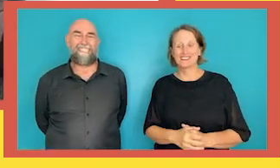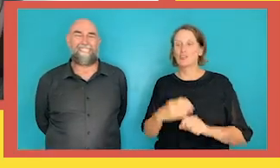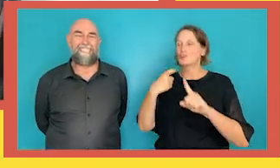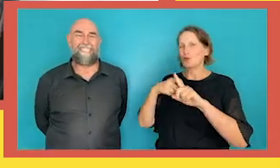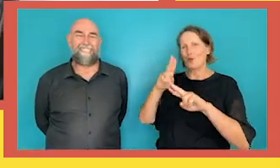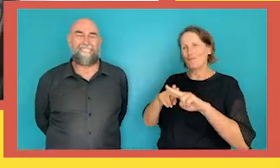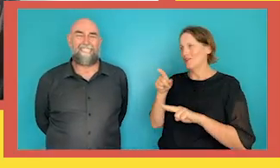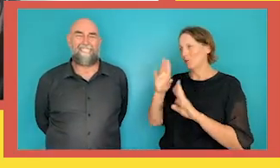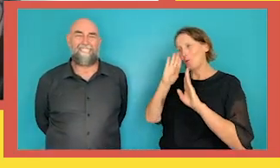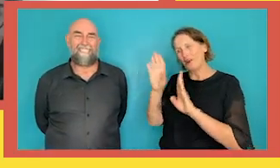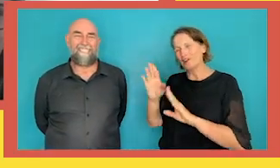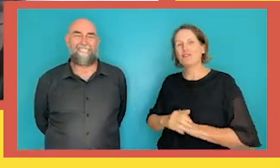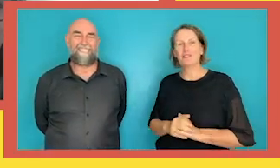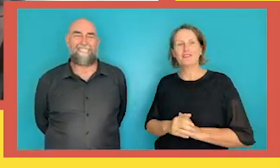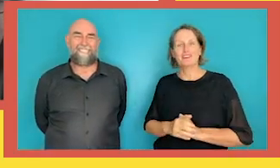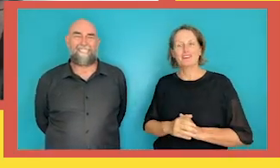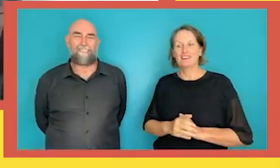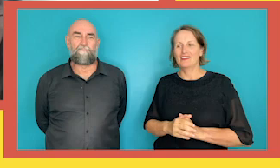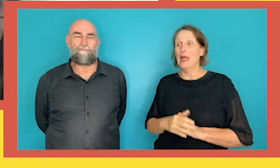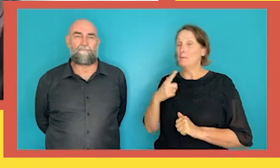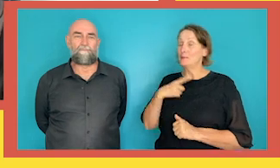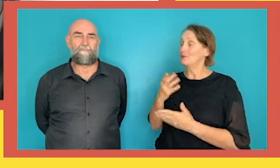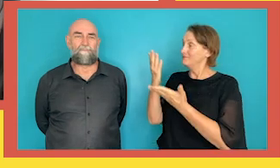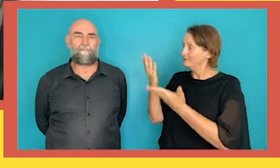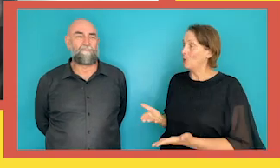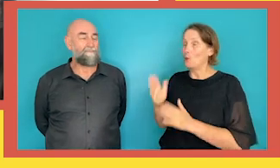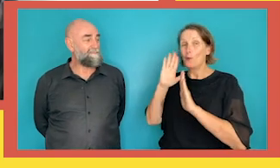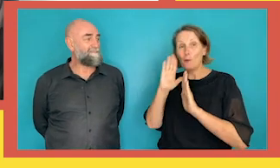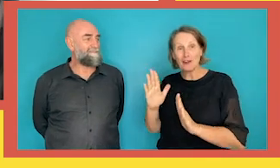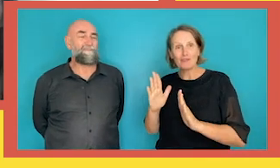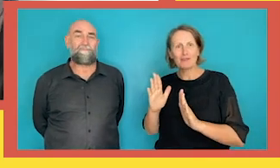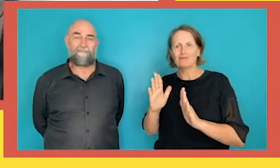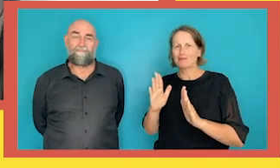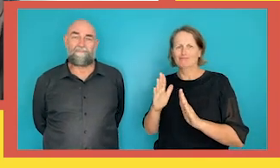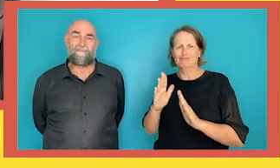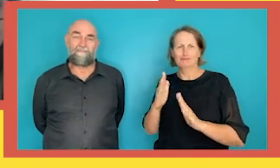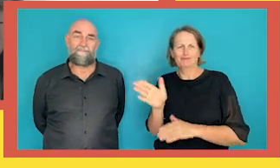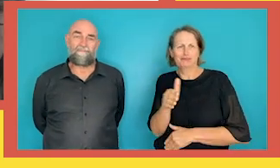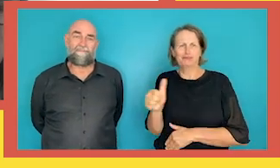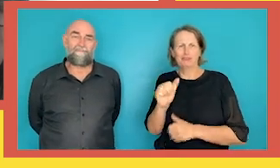He's very wonderful. And because he's so wonderful and incredible at all things